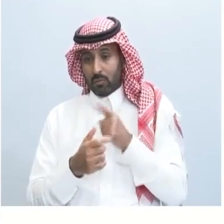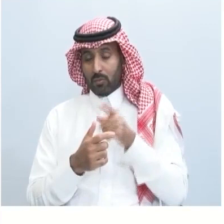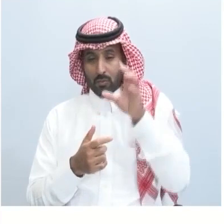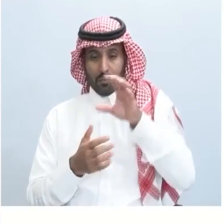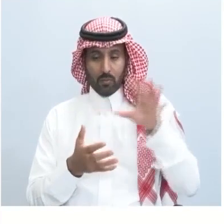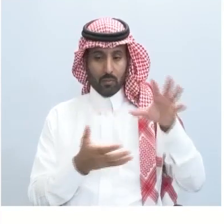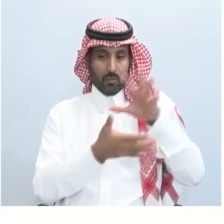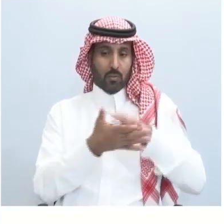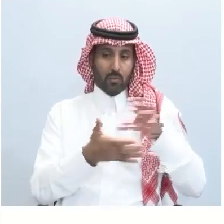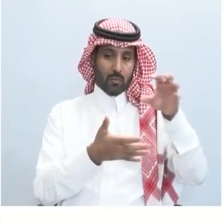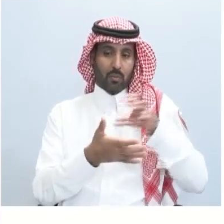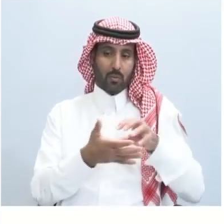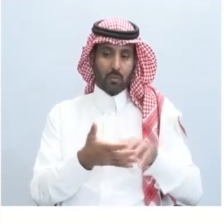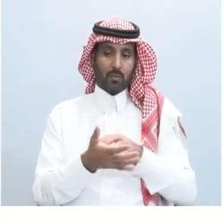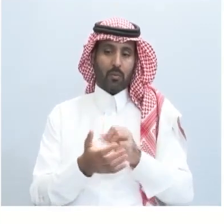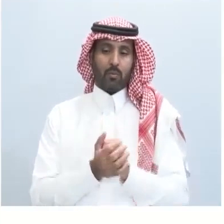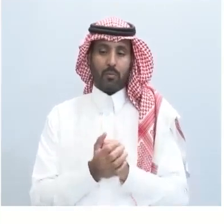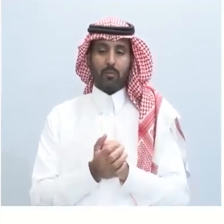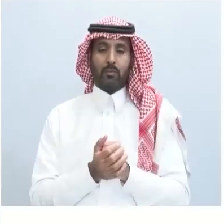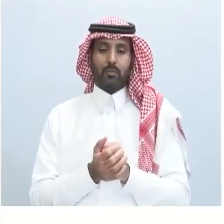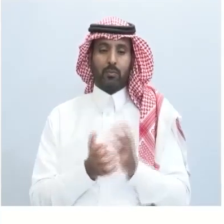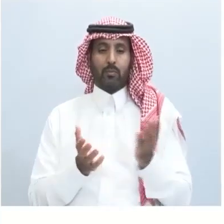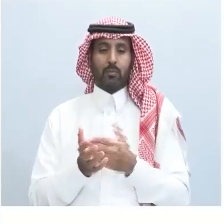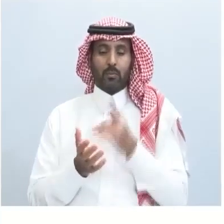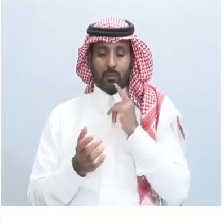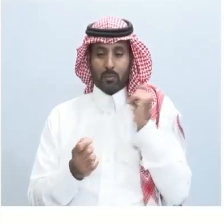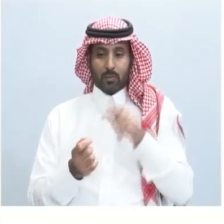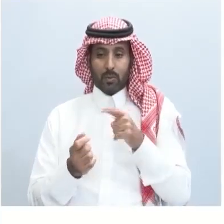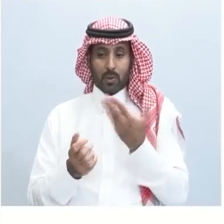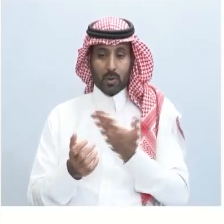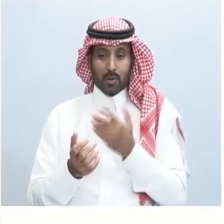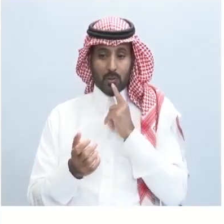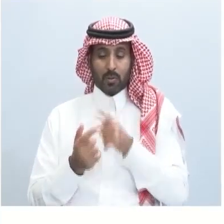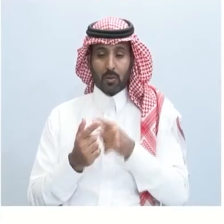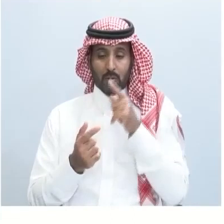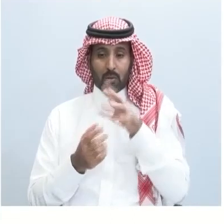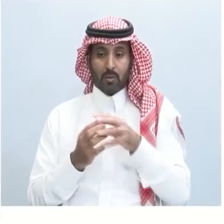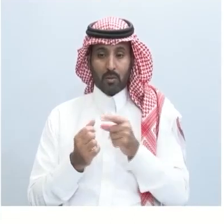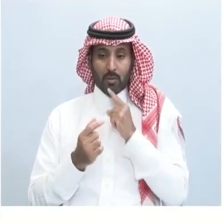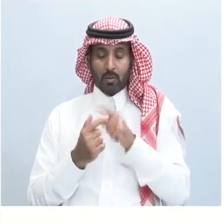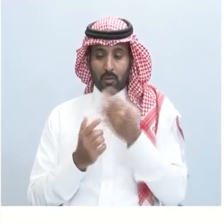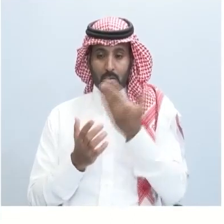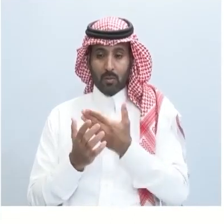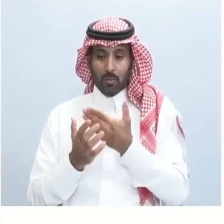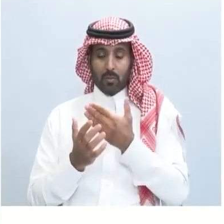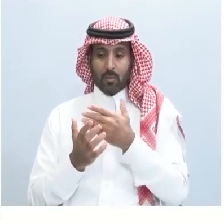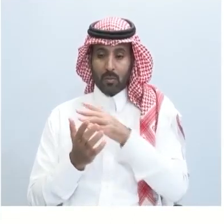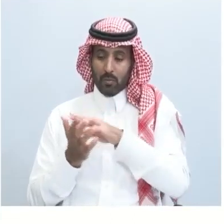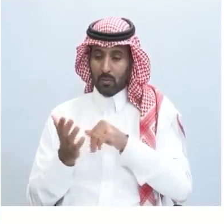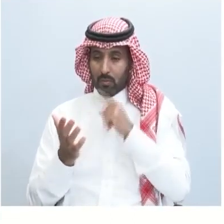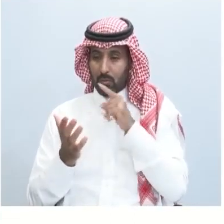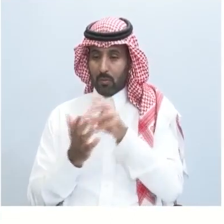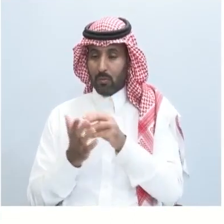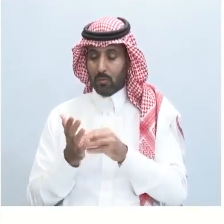fill the chart yourself. So these are today's objectives: to analyze a text to its main